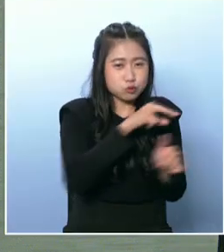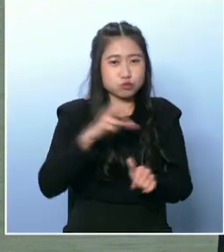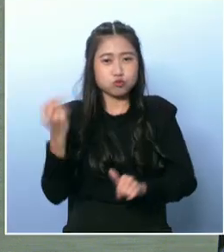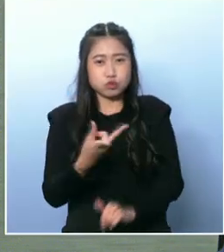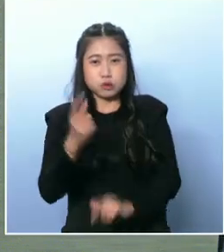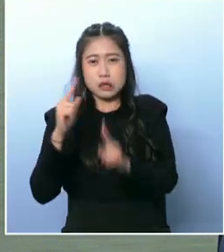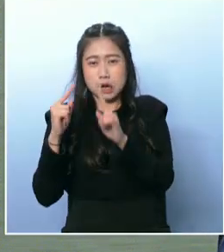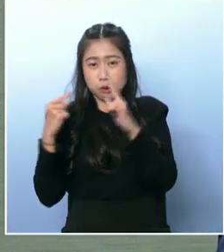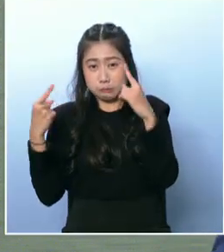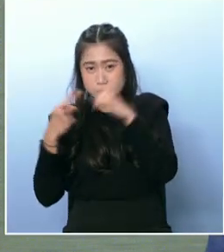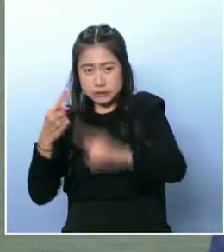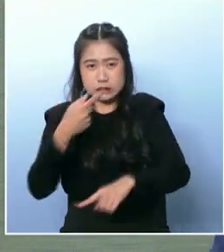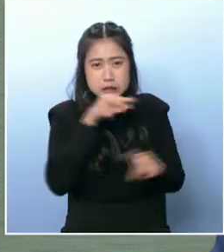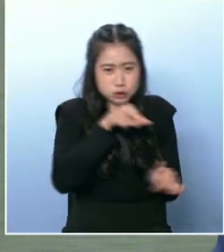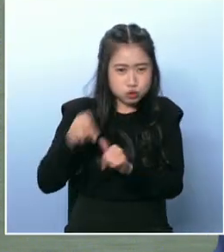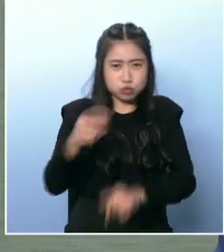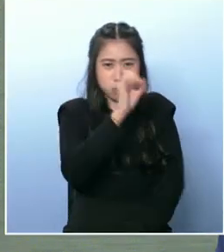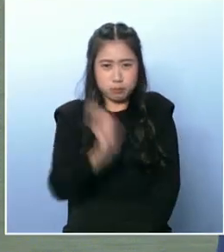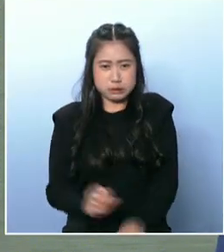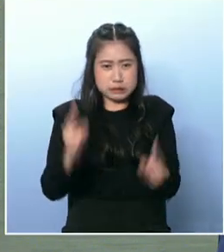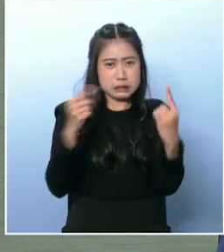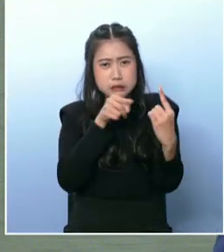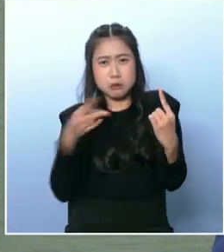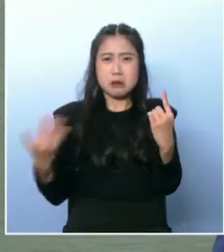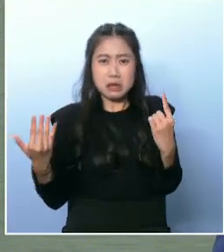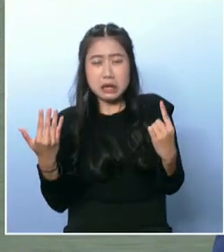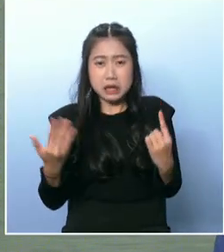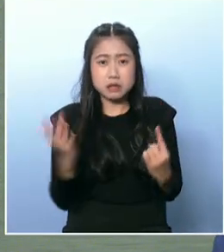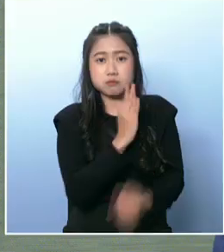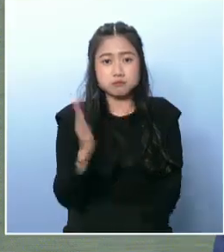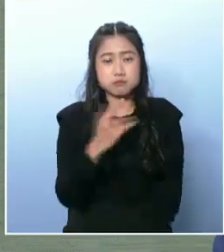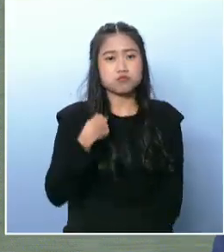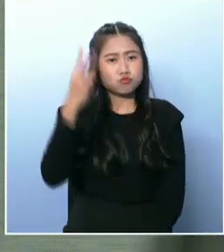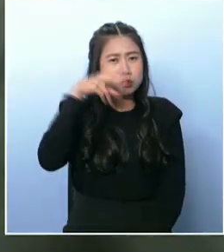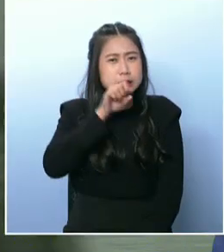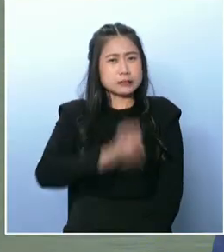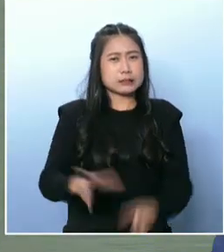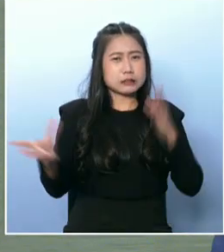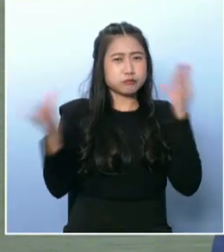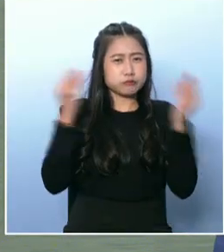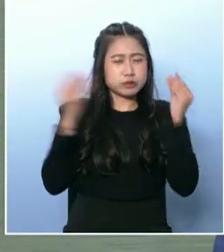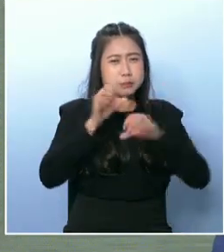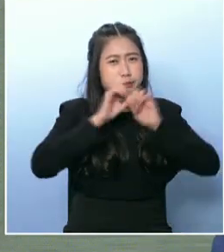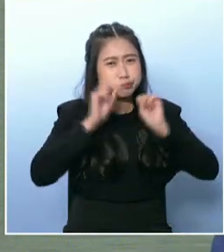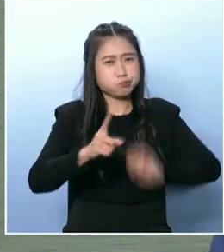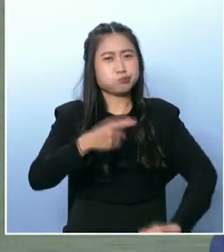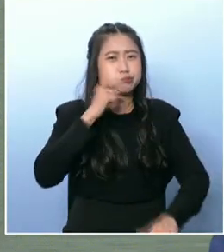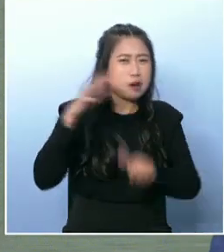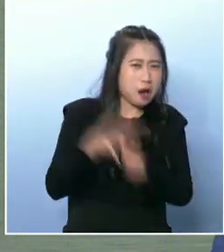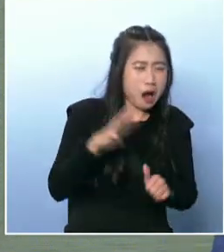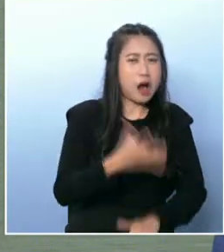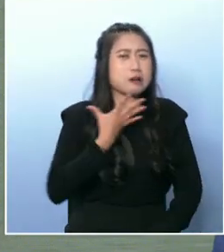I wonder what is the ratio of care workers to patients in RCH. We've